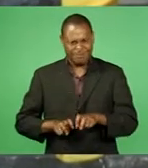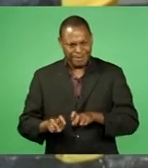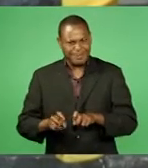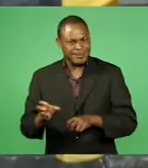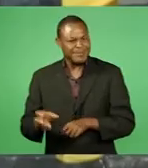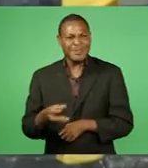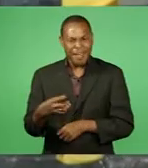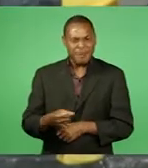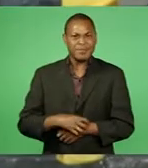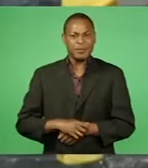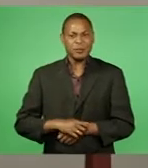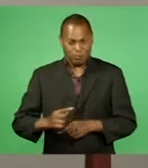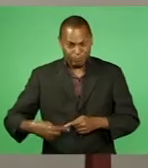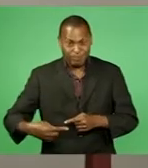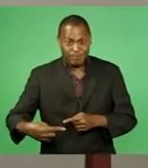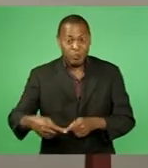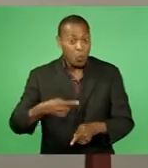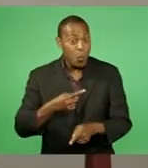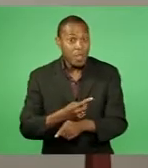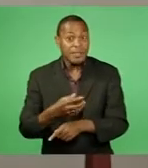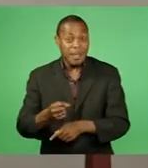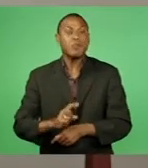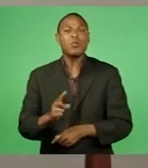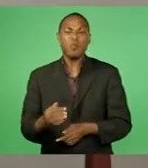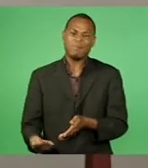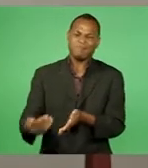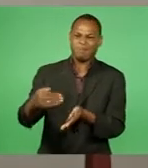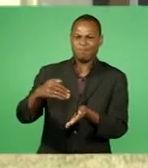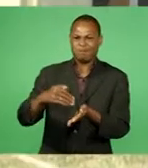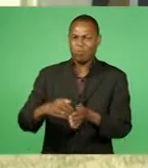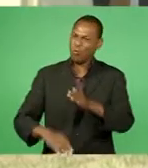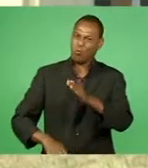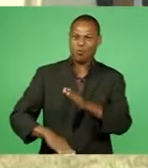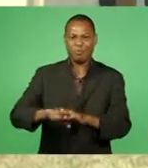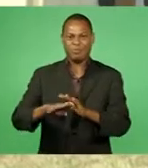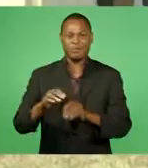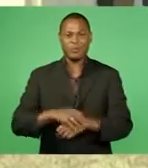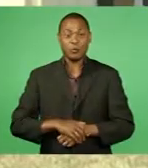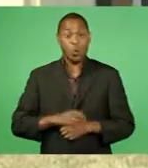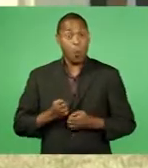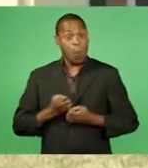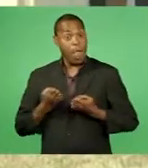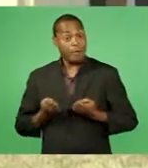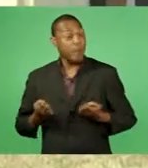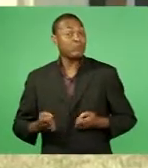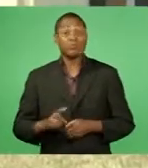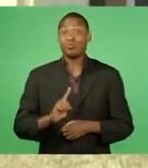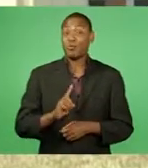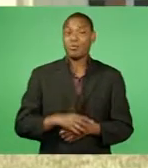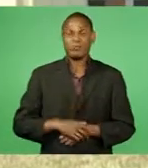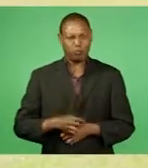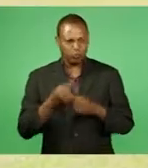them in the remaining weeks to ensure they will reach their full potential. An encouraging factor is the potential shown by